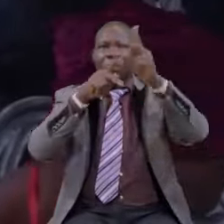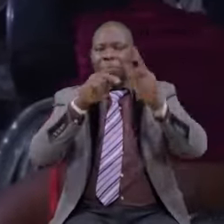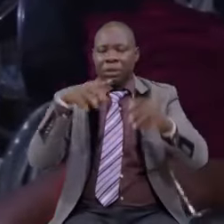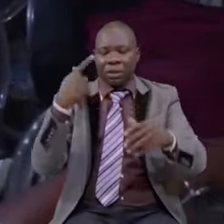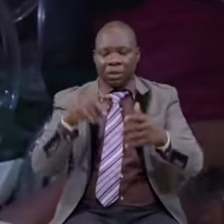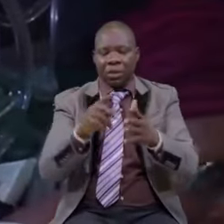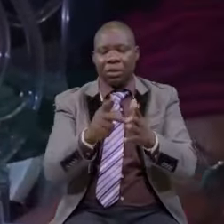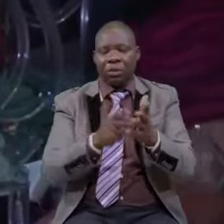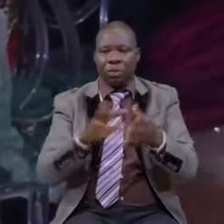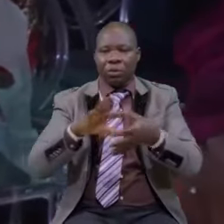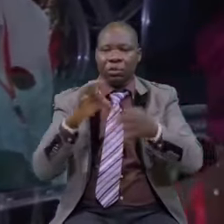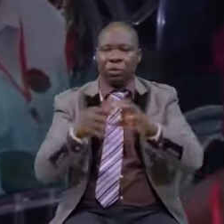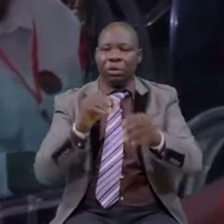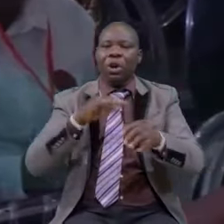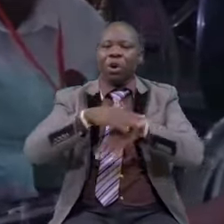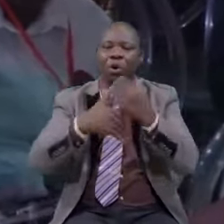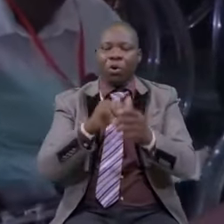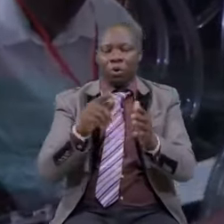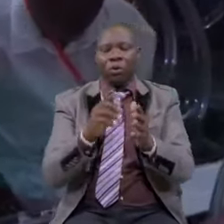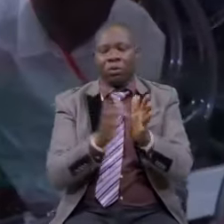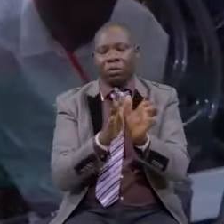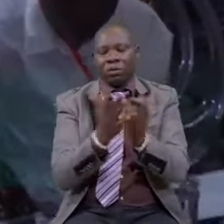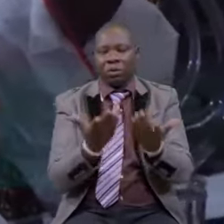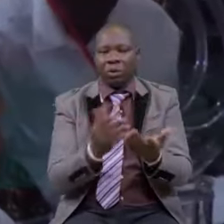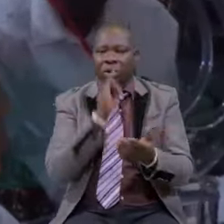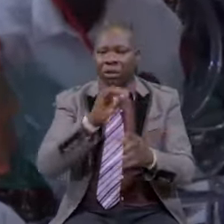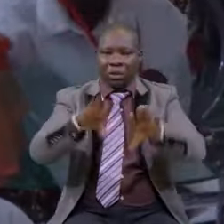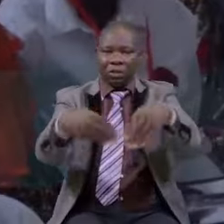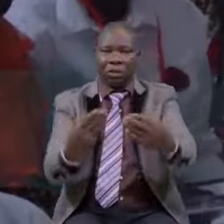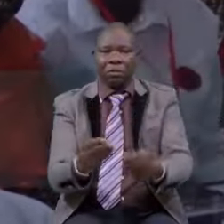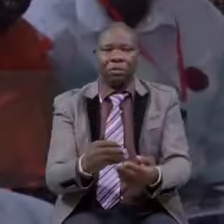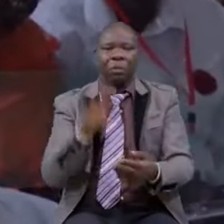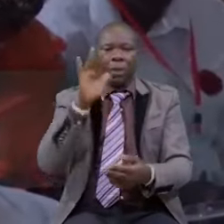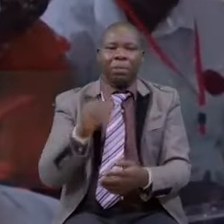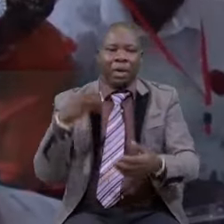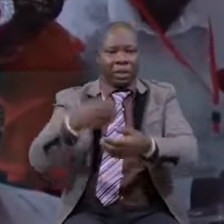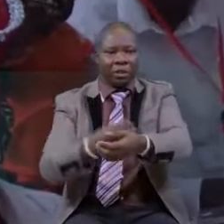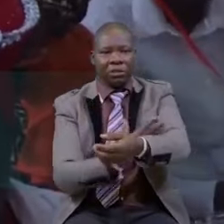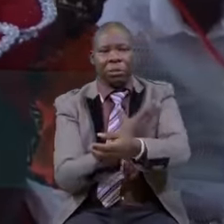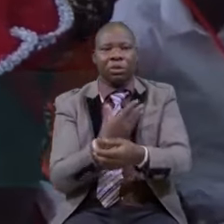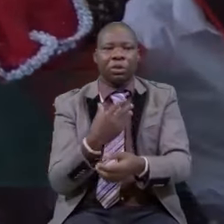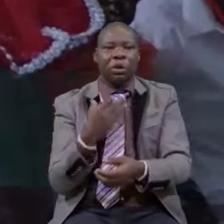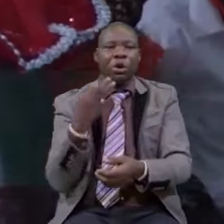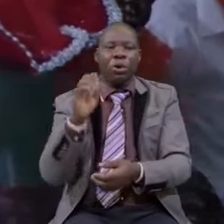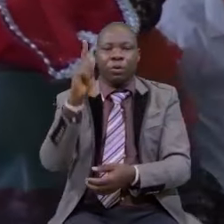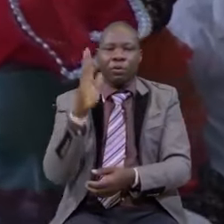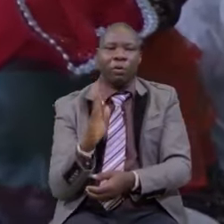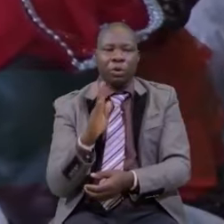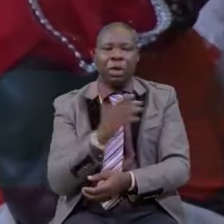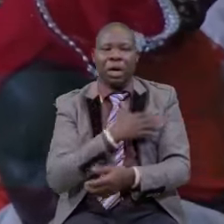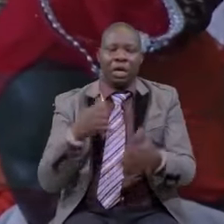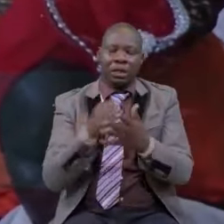the one prophetic. It says all scripture is given by inspiration of God, and